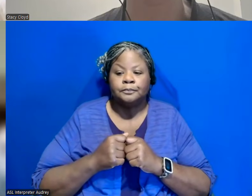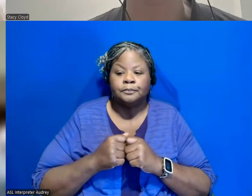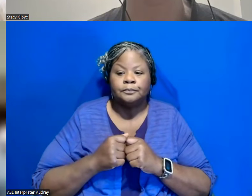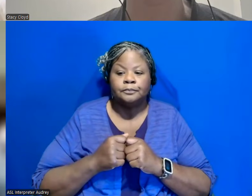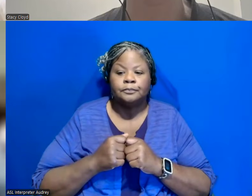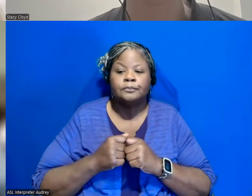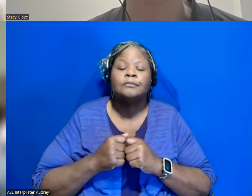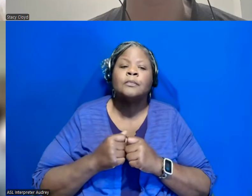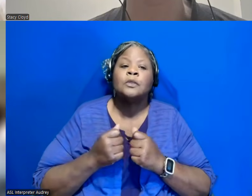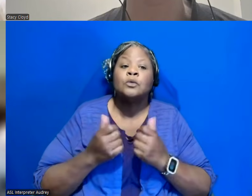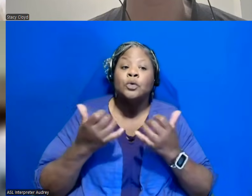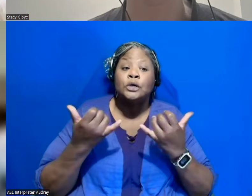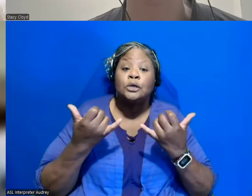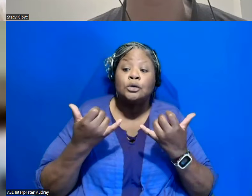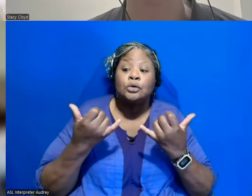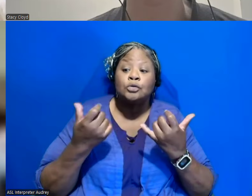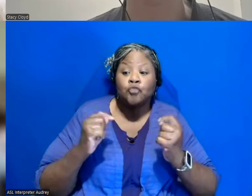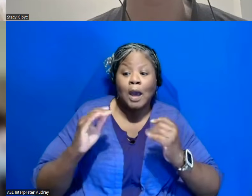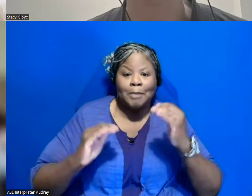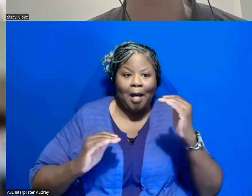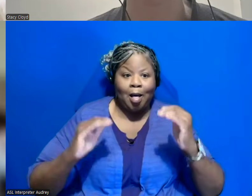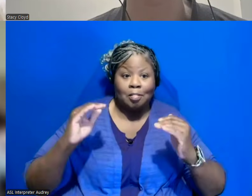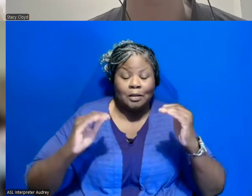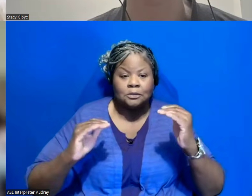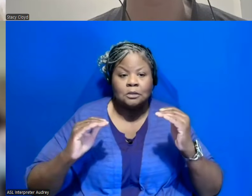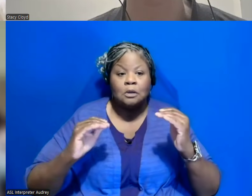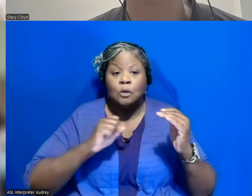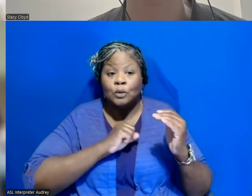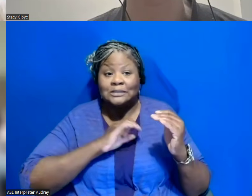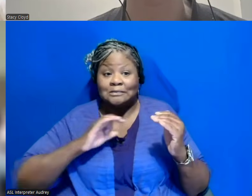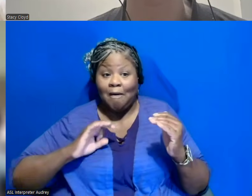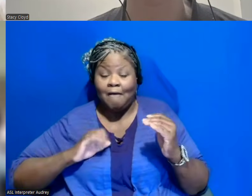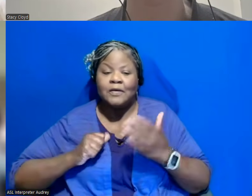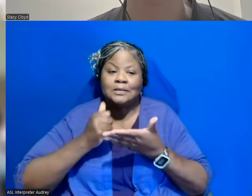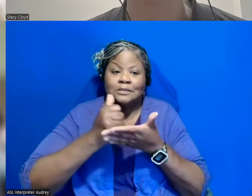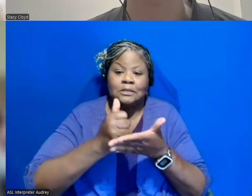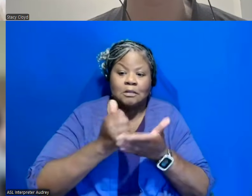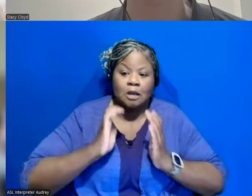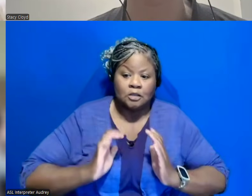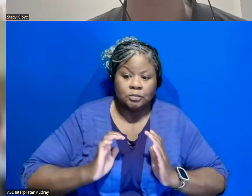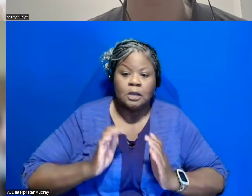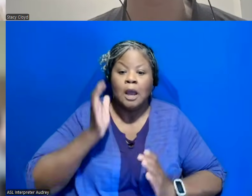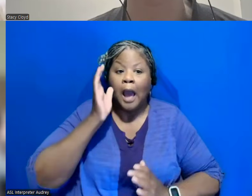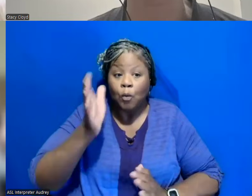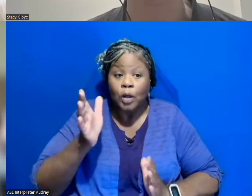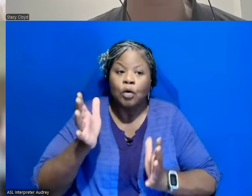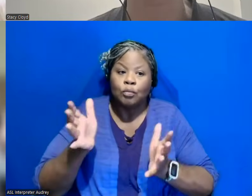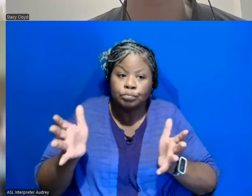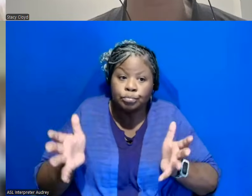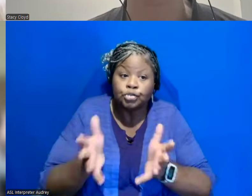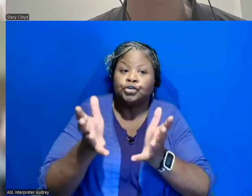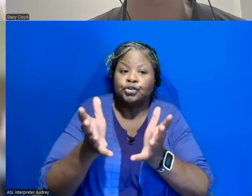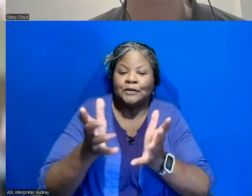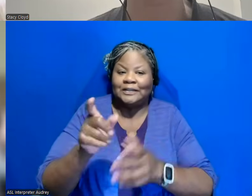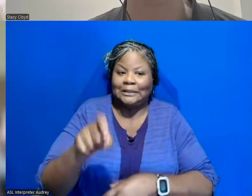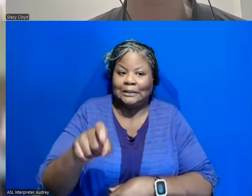So we try to balance the relationships with those staff with assistance to our customers. I will certainly push where it's needed, but